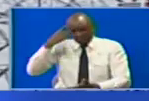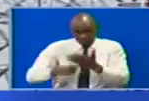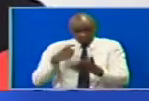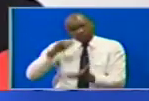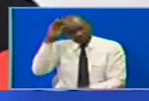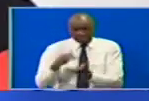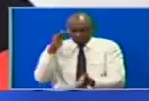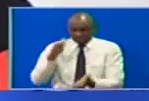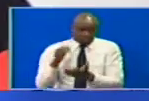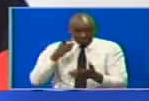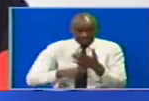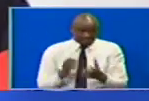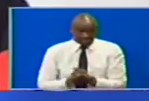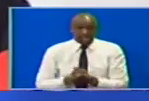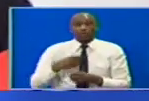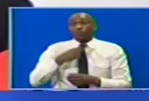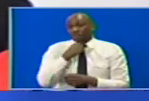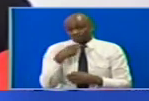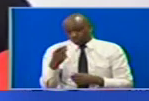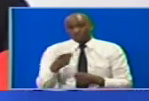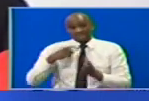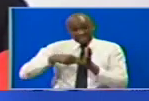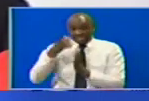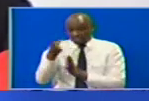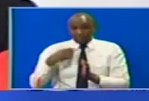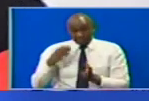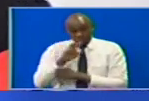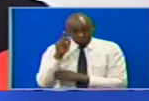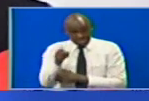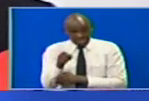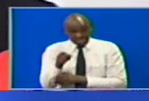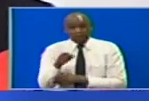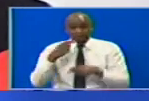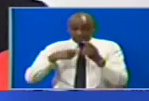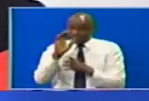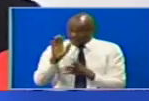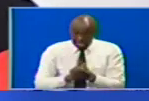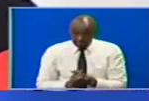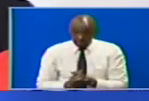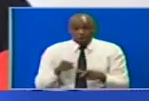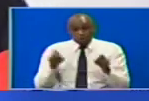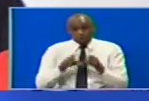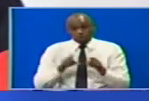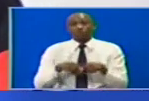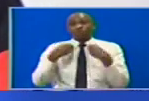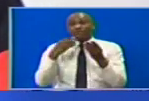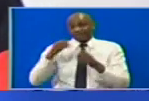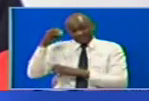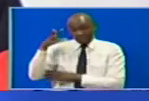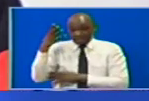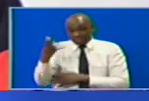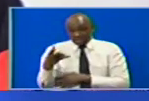the country. We are ready to provide steam to industries that use steam for their processes. And we'll also be able to provide